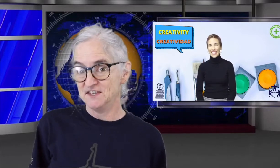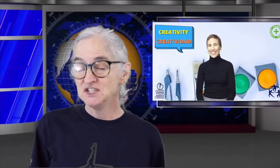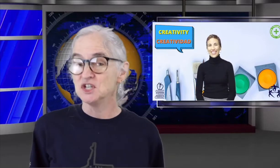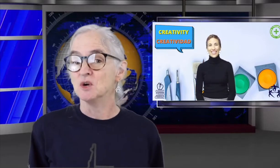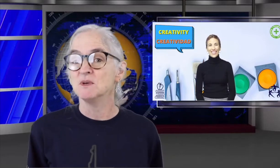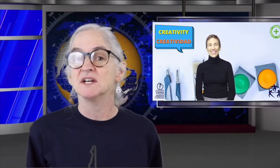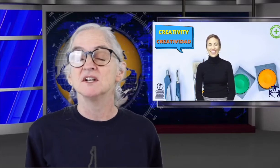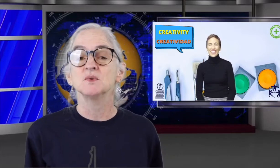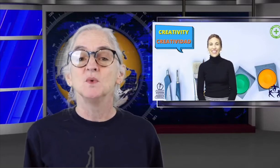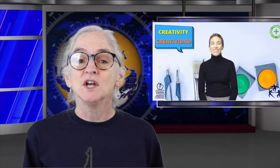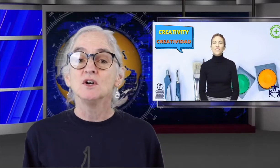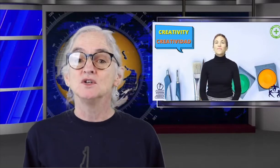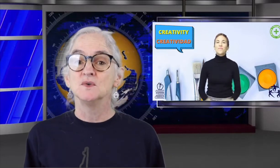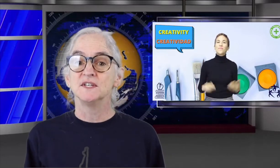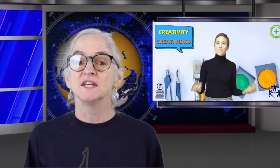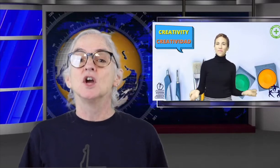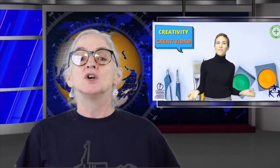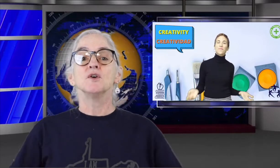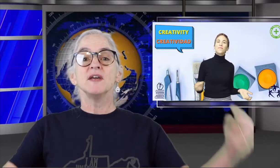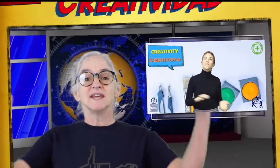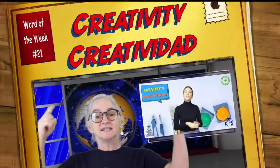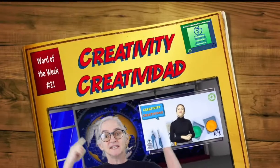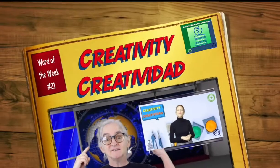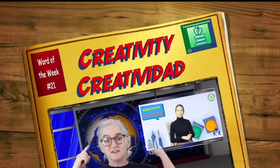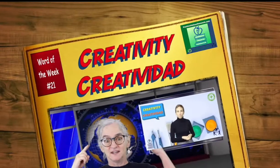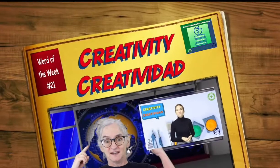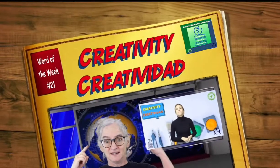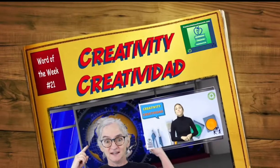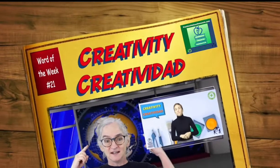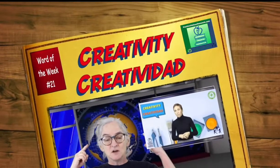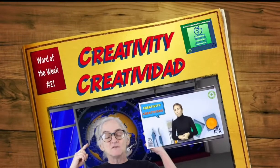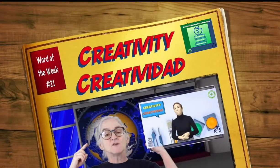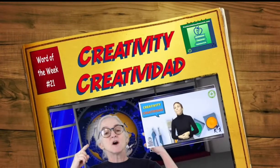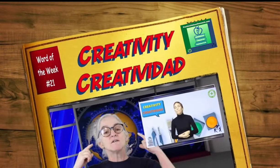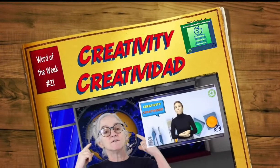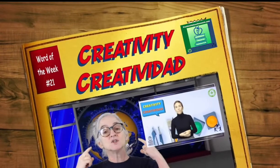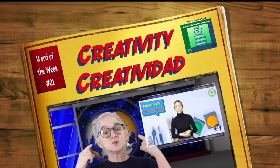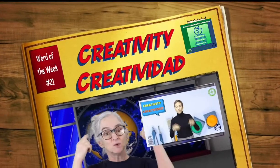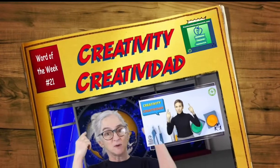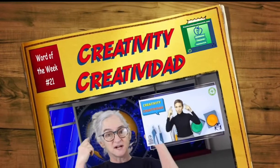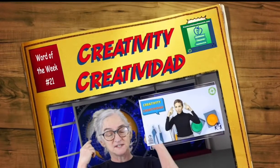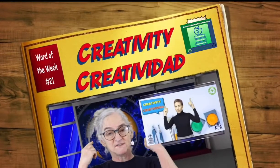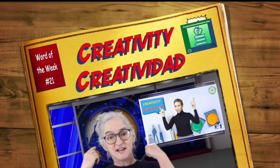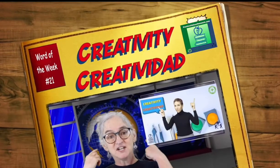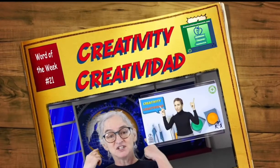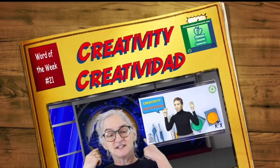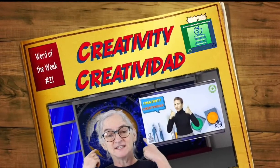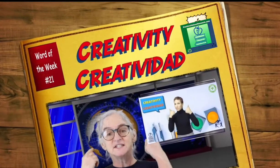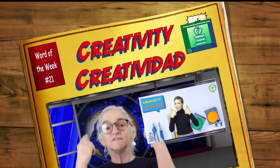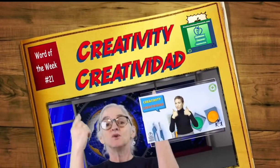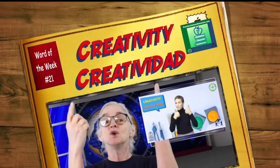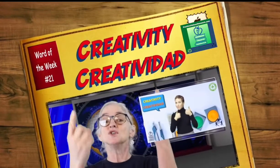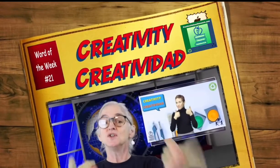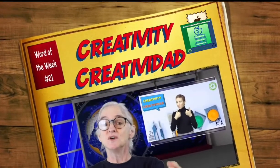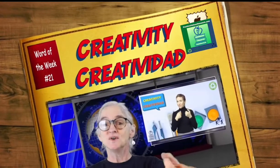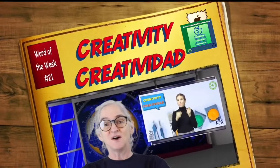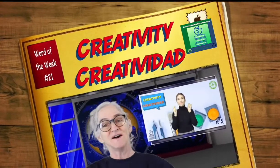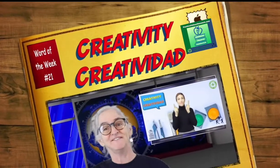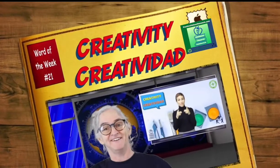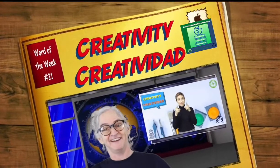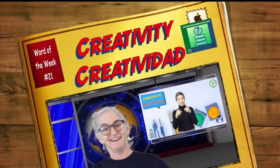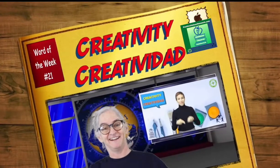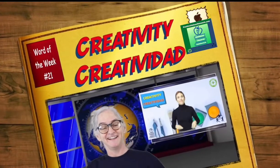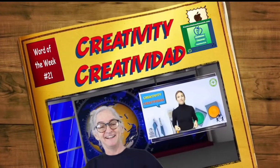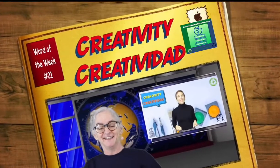again this year because we are using creativity for our virtual positive action lessons for you,